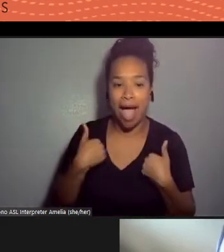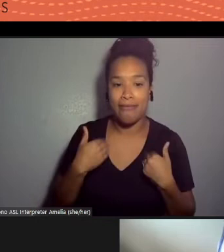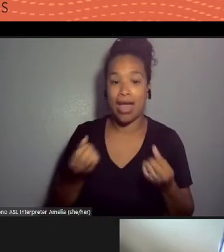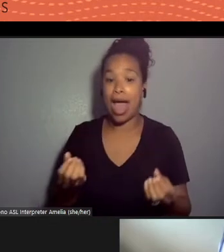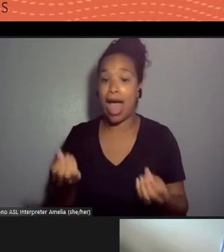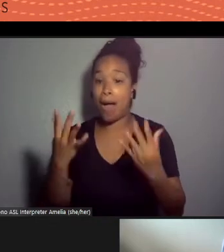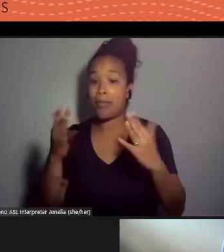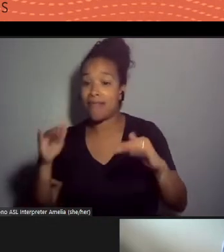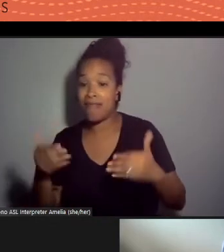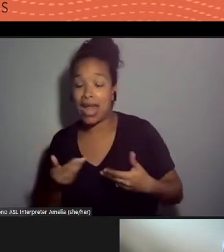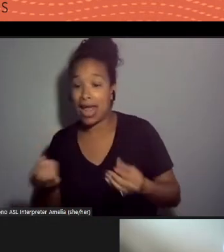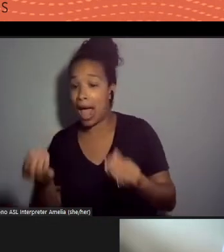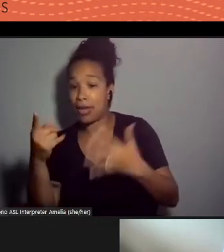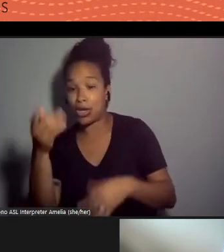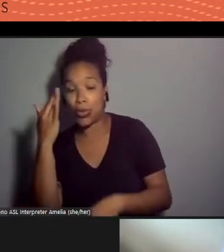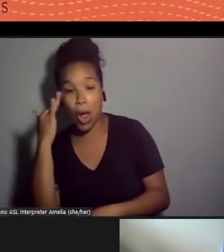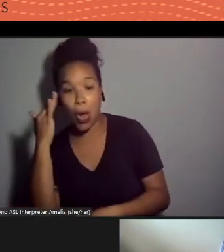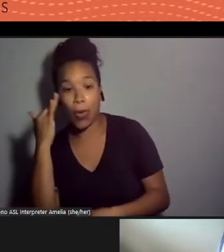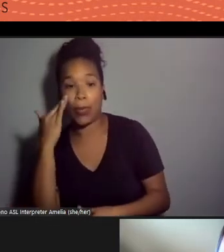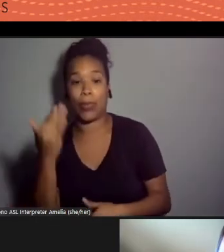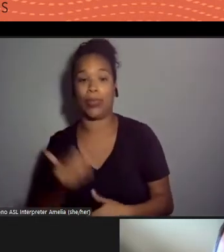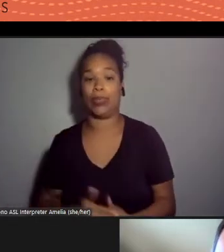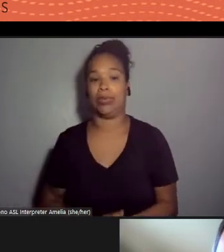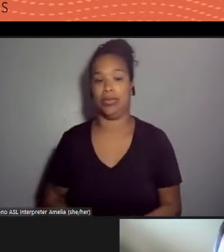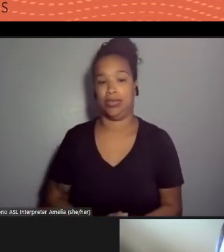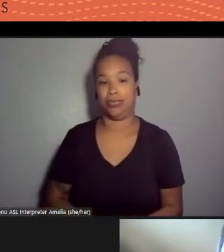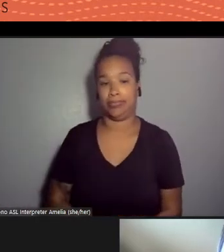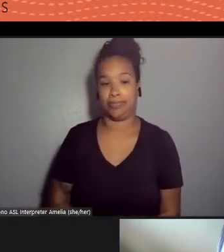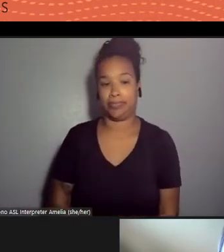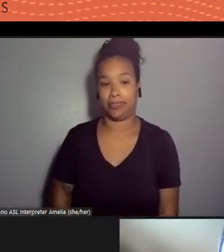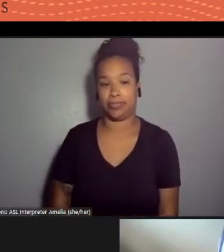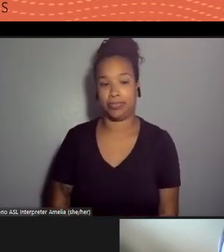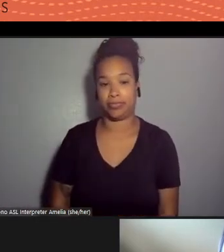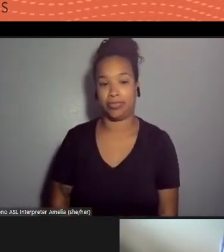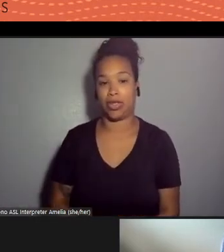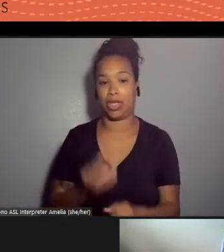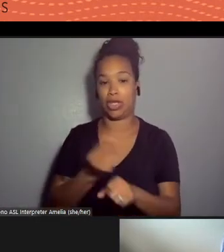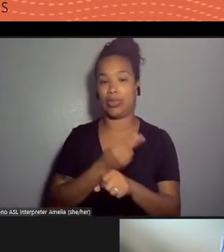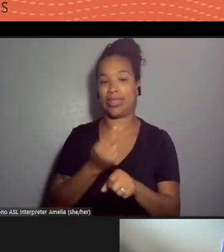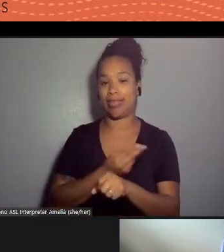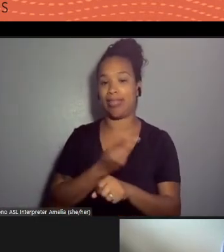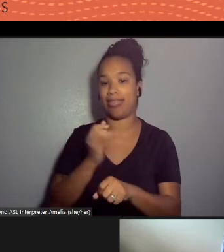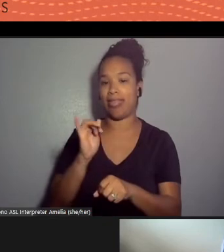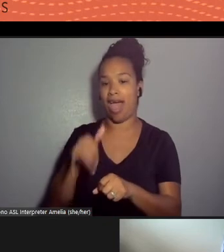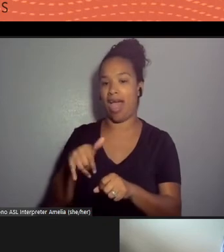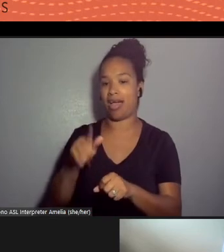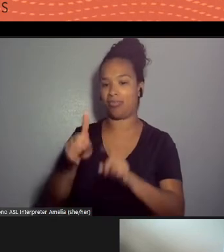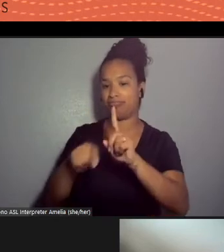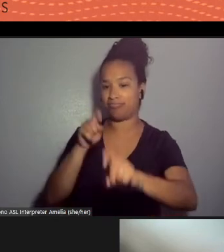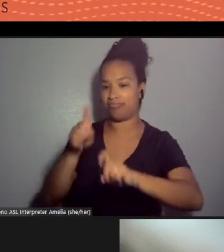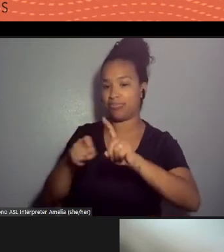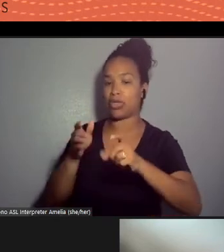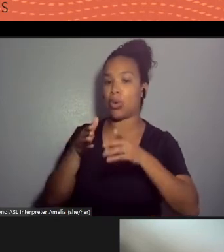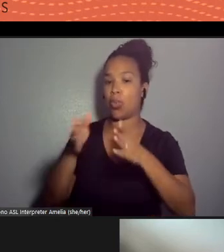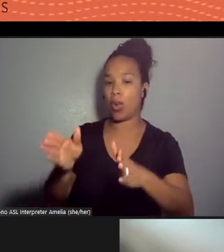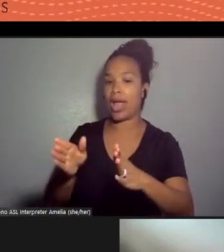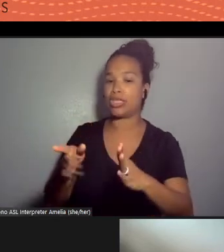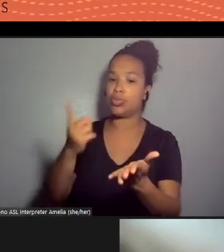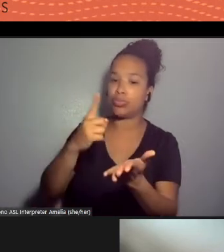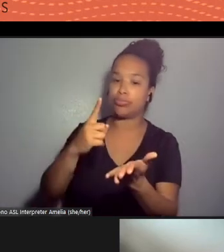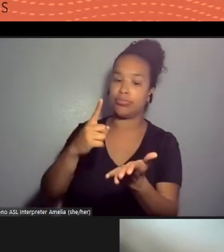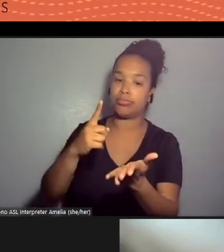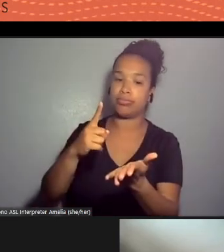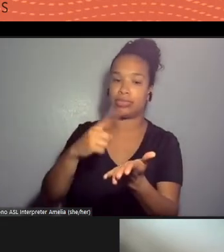you know? You know, and using that as a way to check leadership and to check decision makers. But the category can get ever